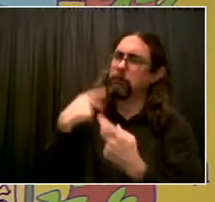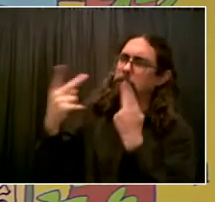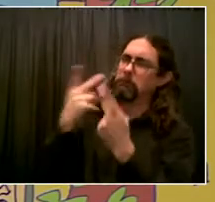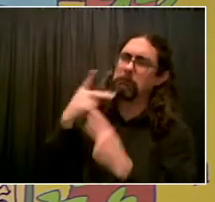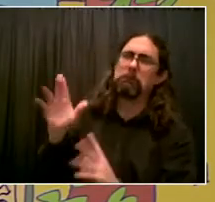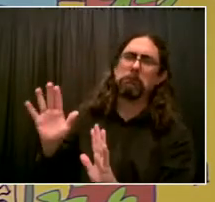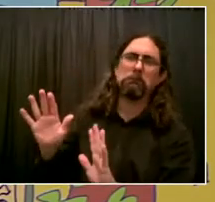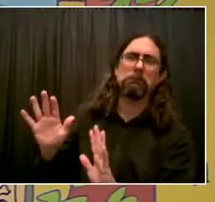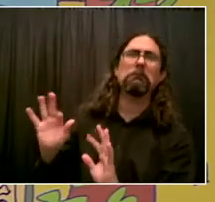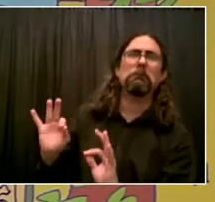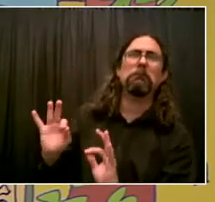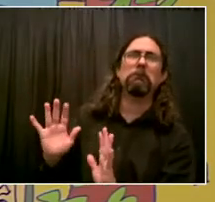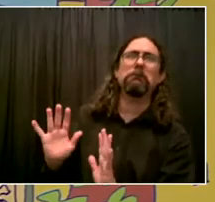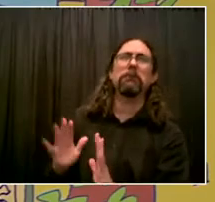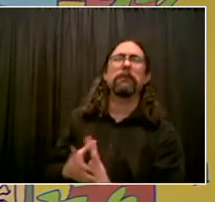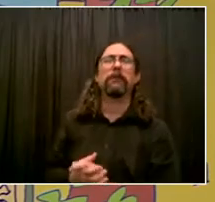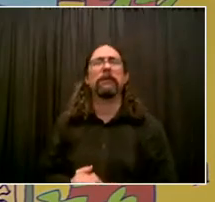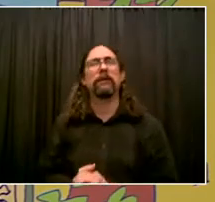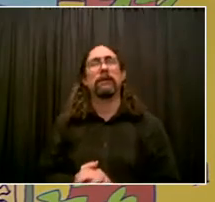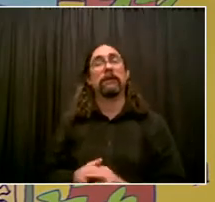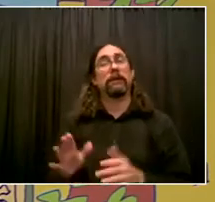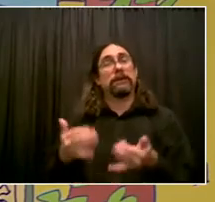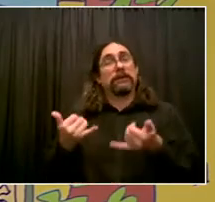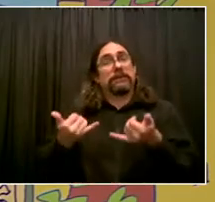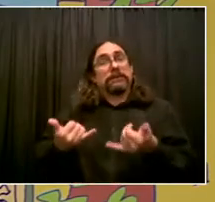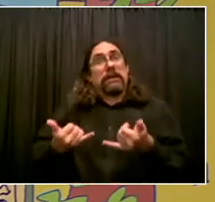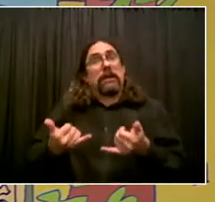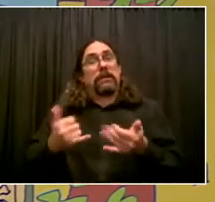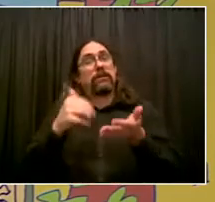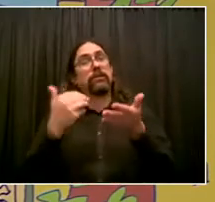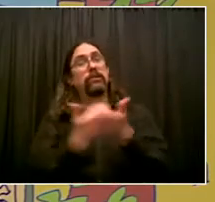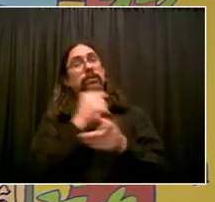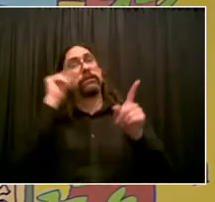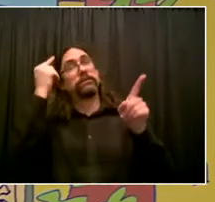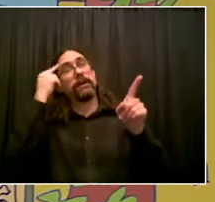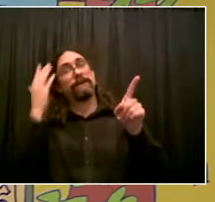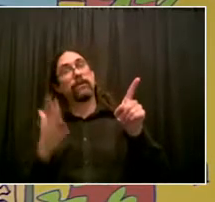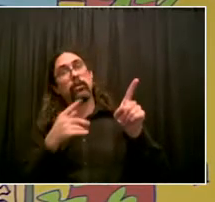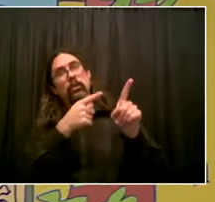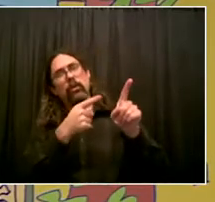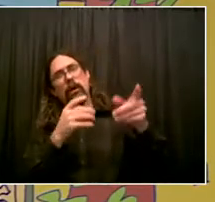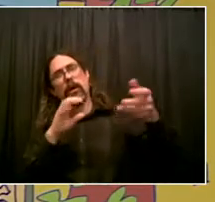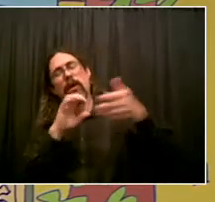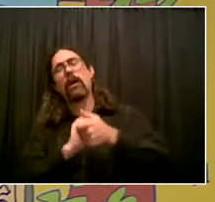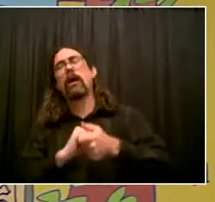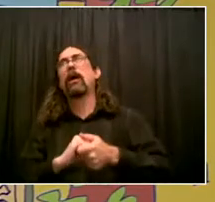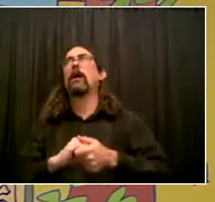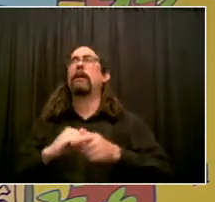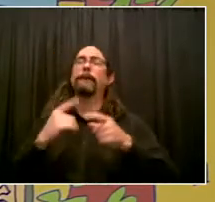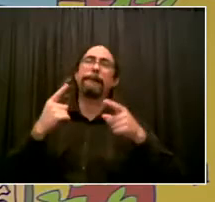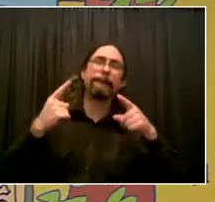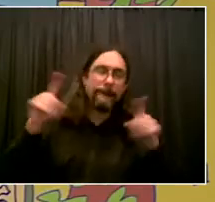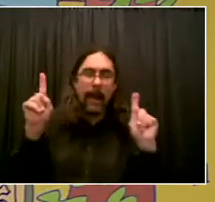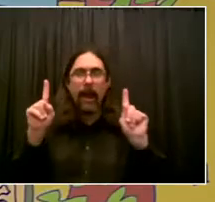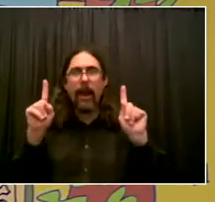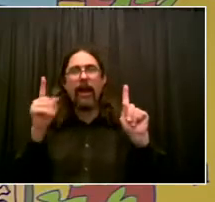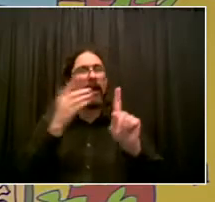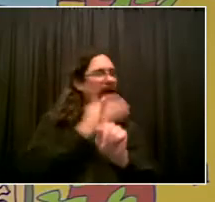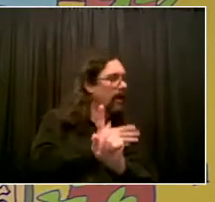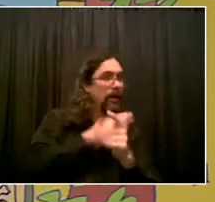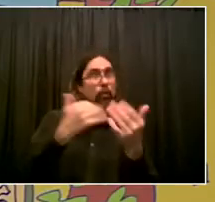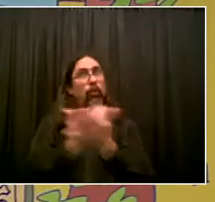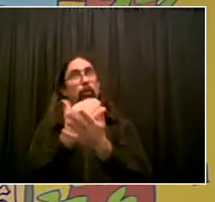what we needed, was the cooperation to reduce the population and get some of the help in we needed. So look, there's a lot more to do,